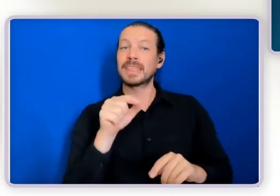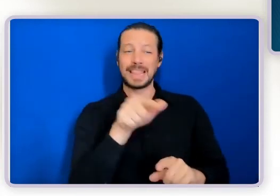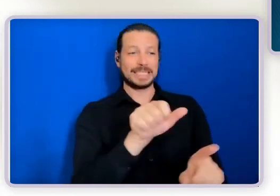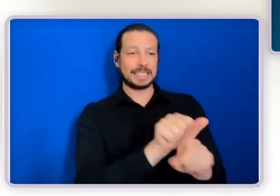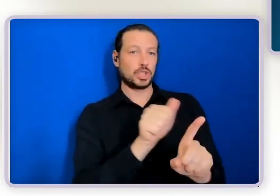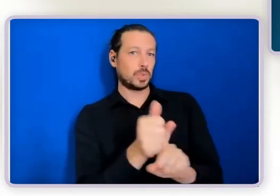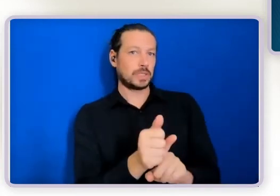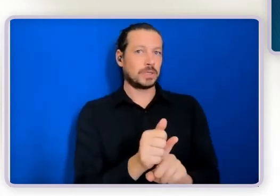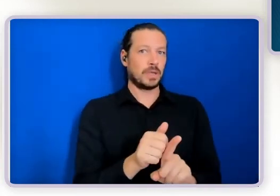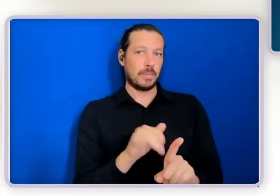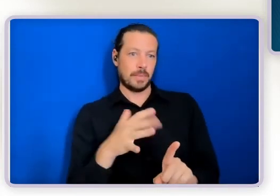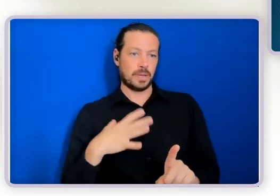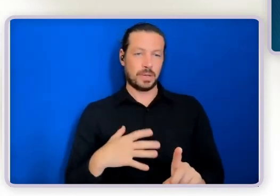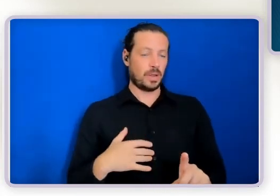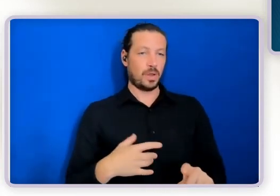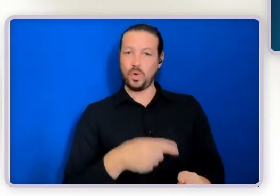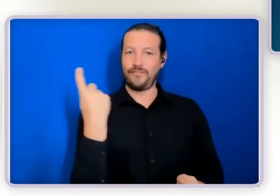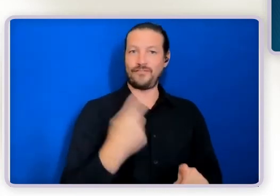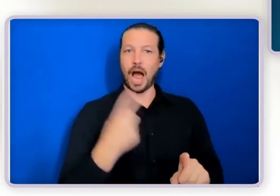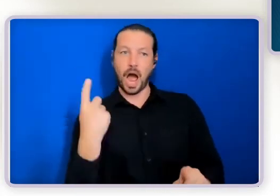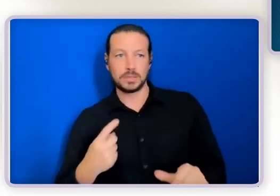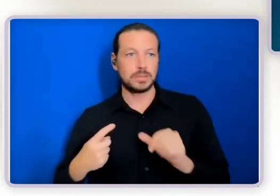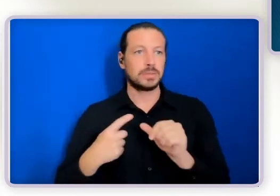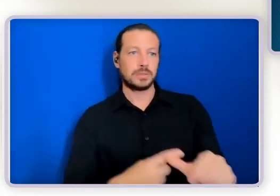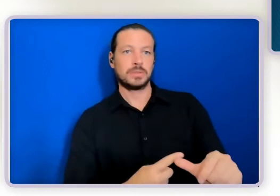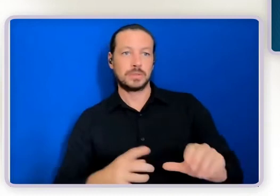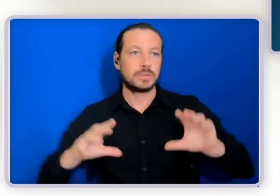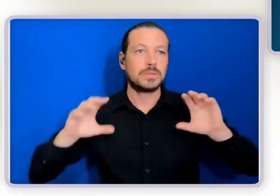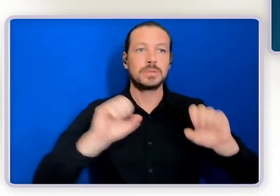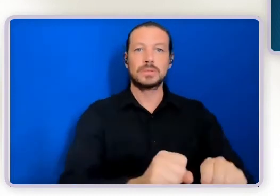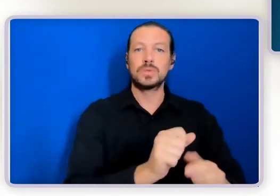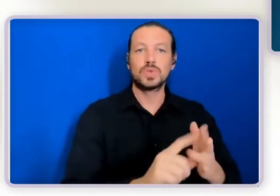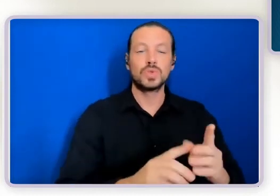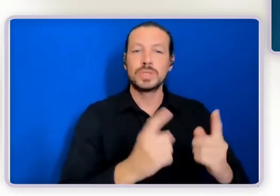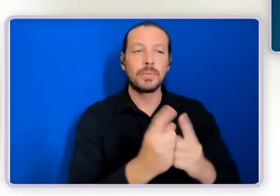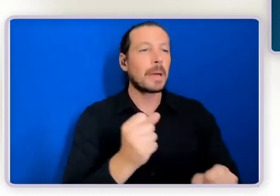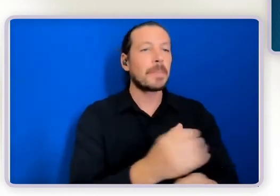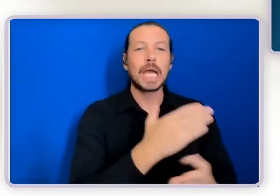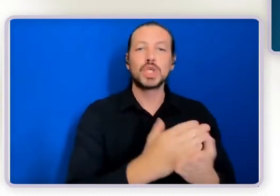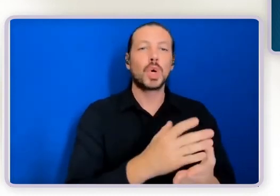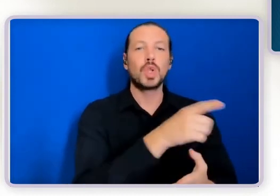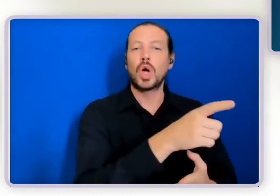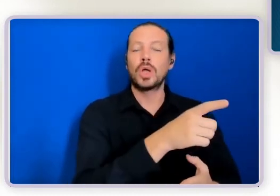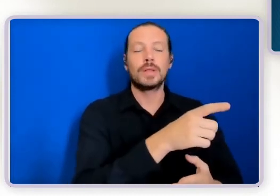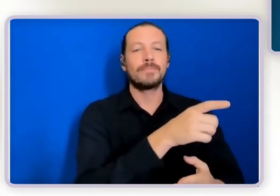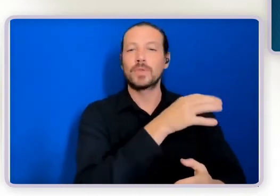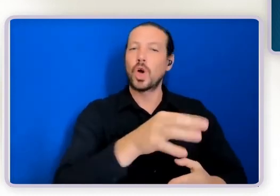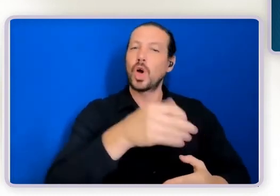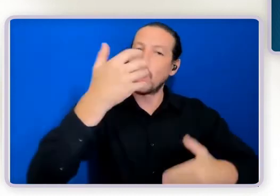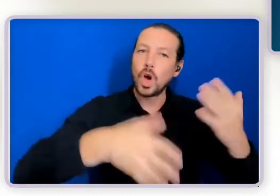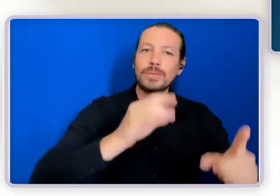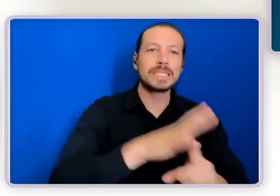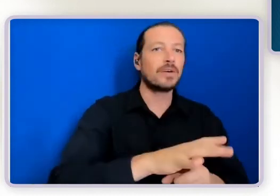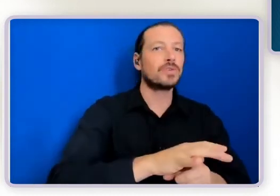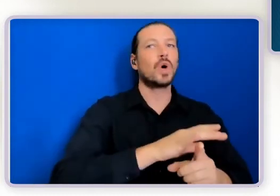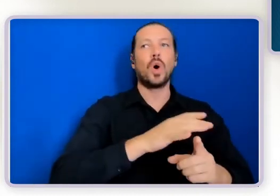have to react to protect that person, to protect others. But after that happens, you're